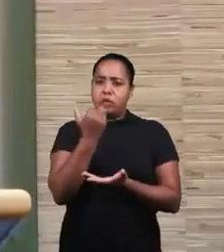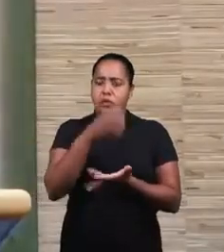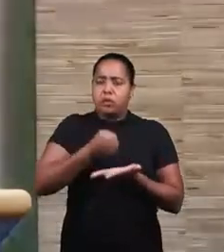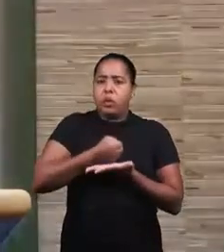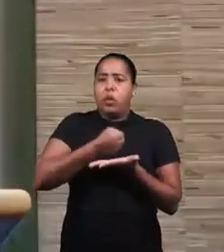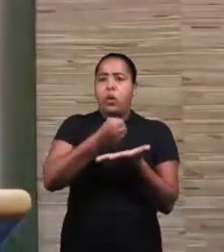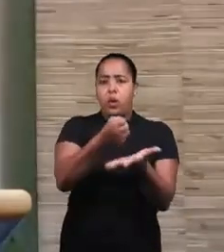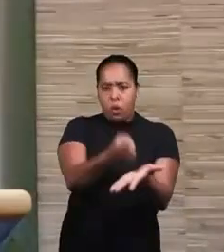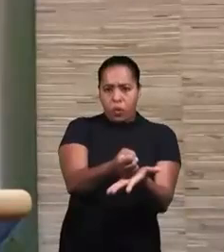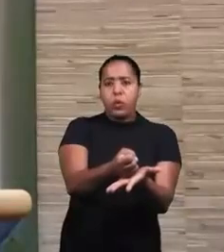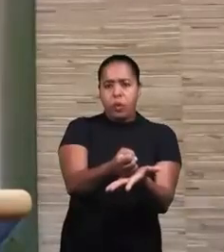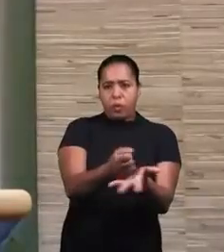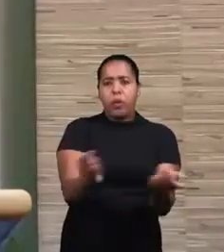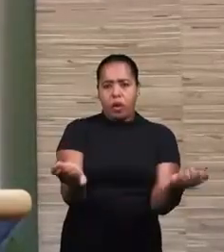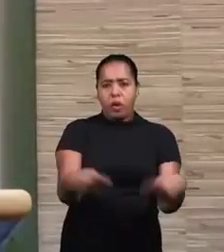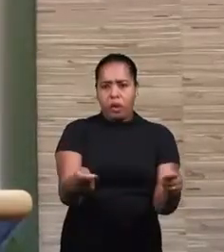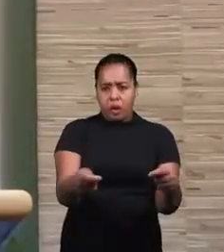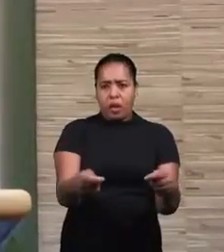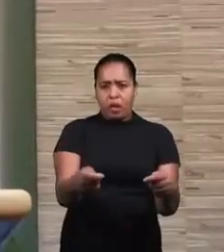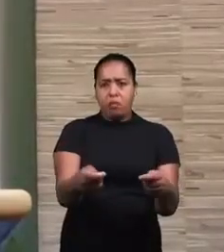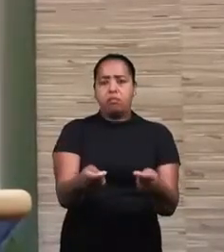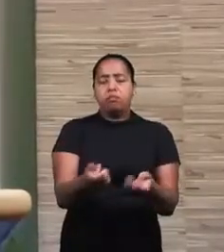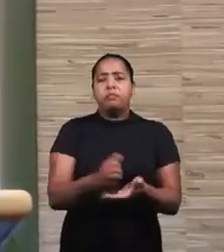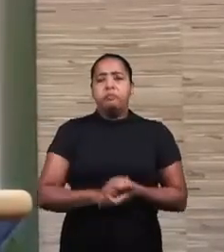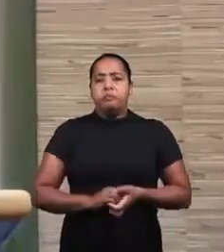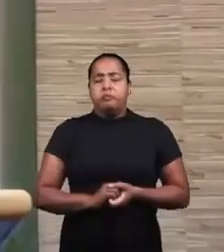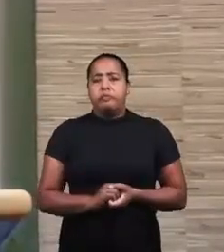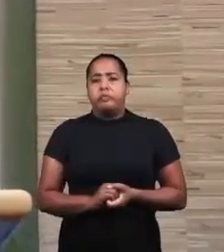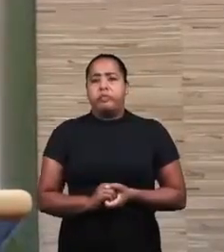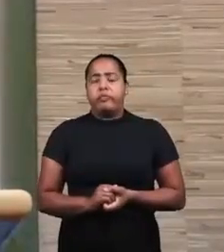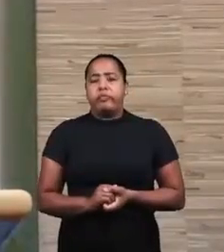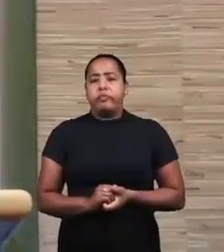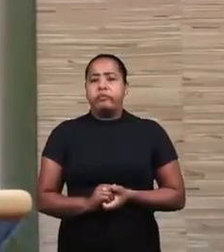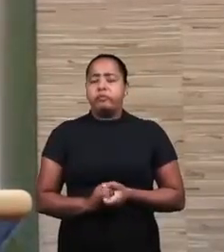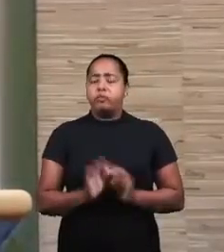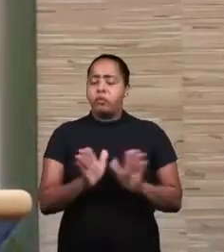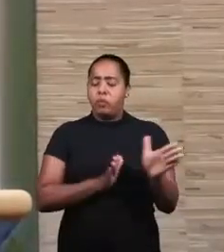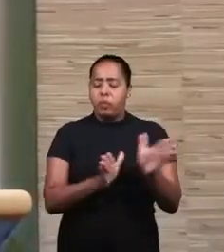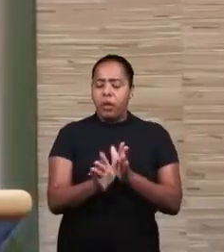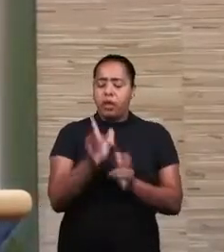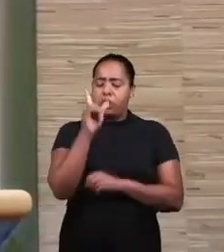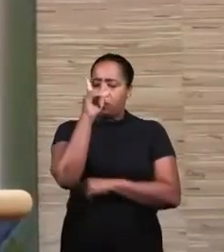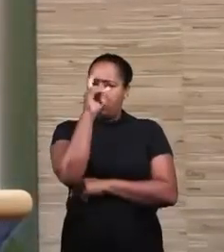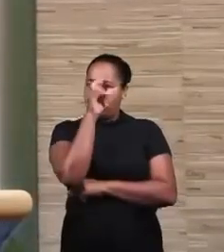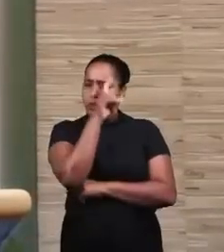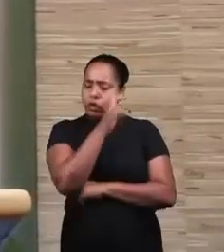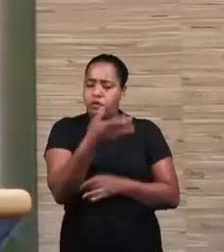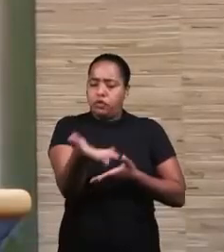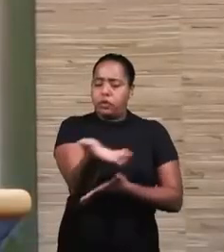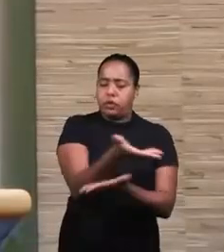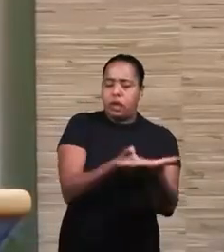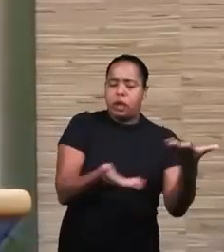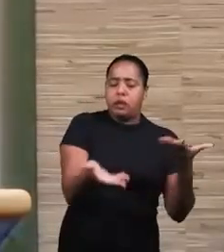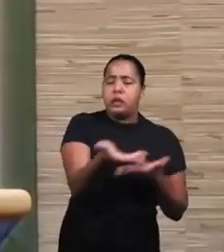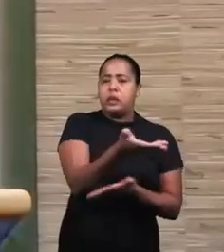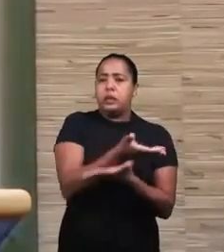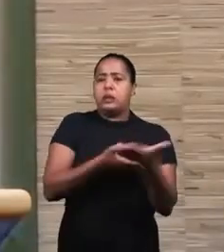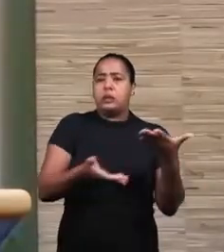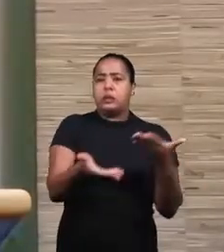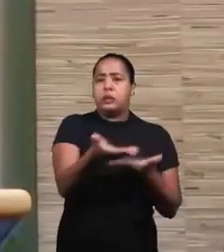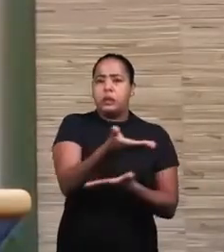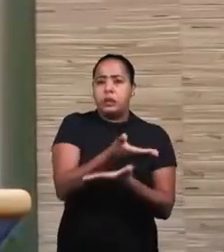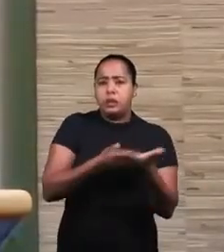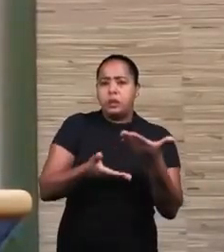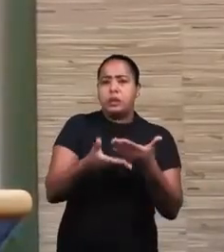of assistance possible. They are sharing the difficulty to interact with us through the internet